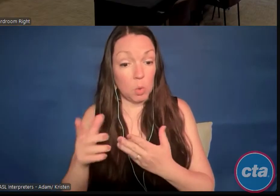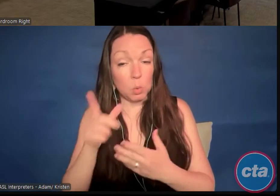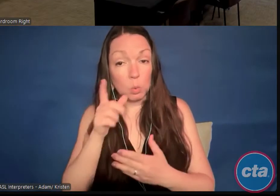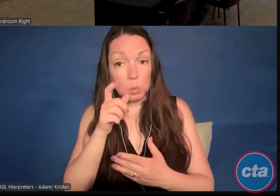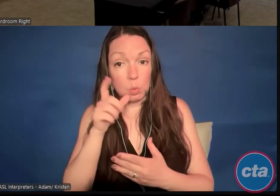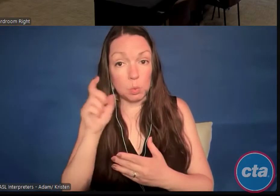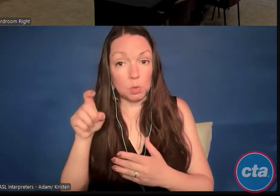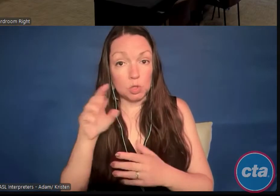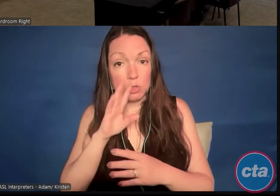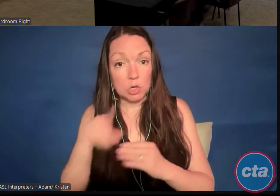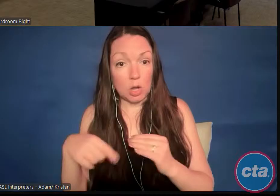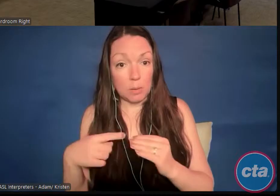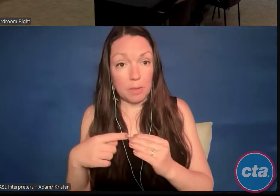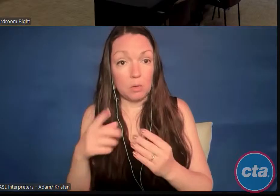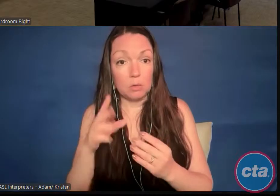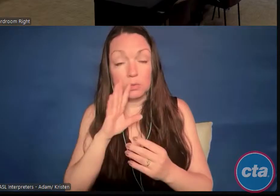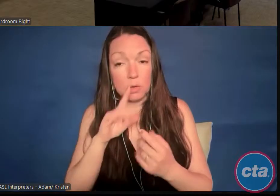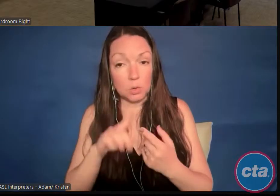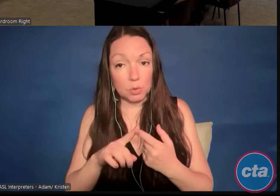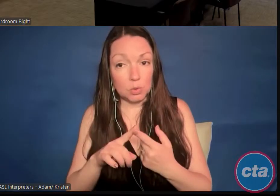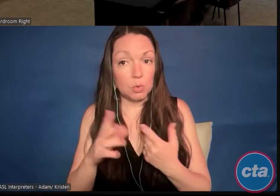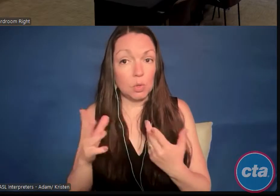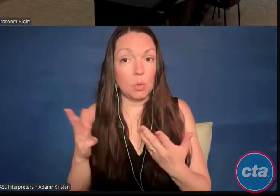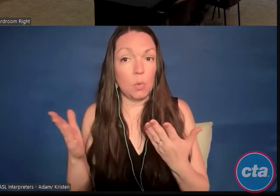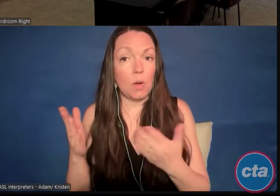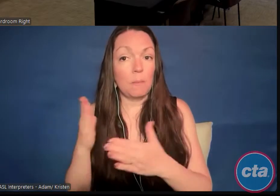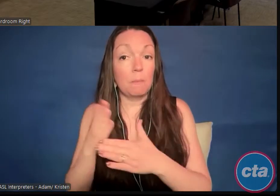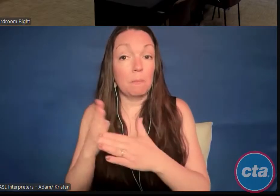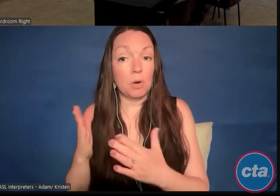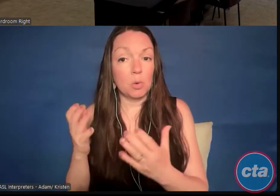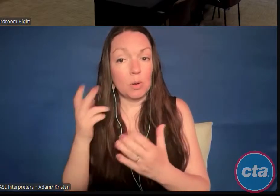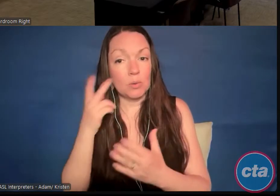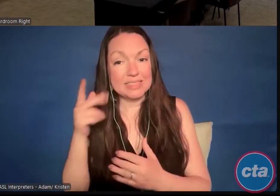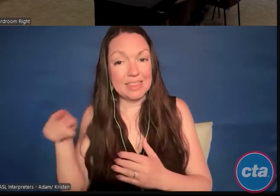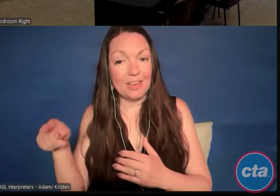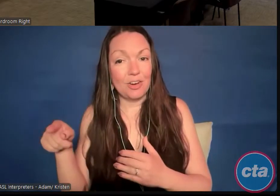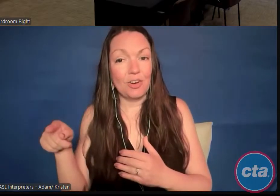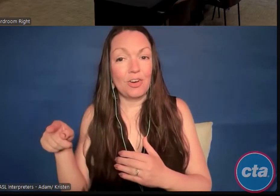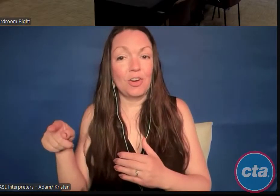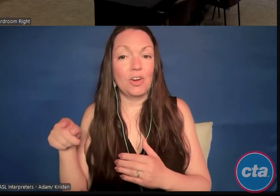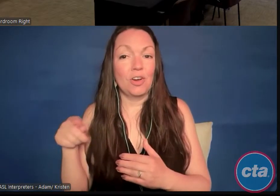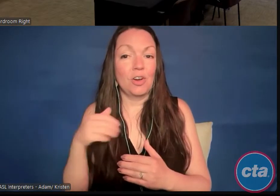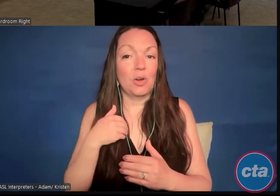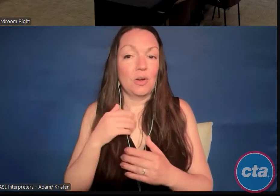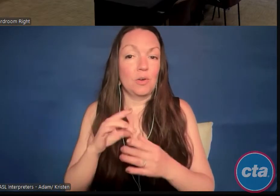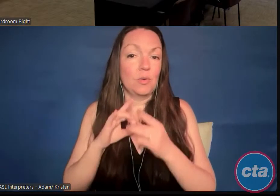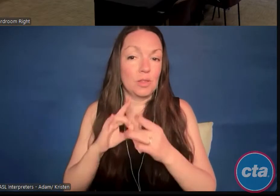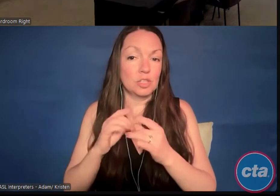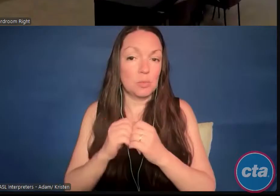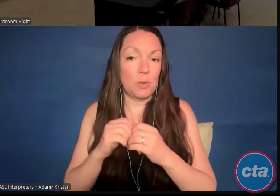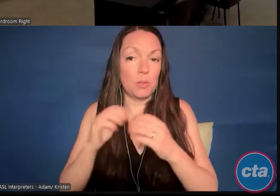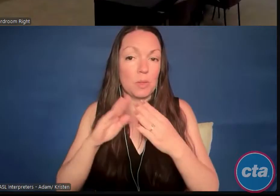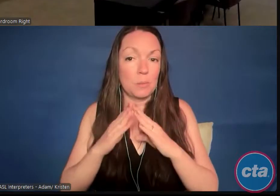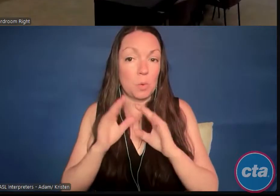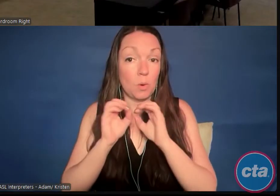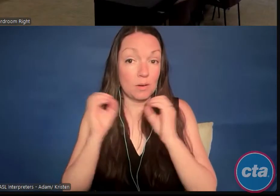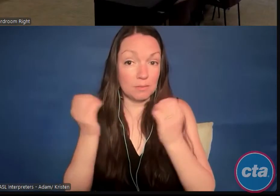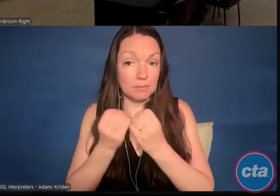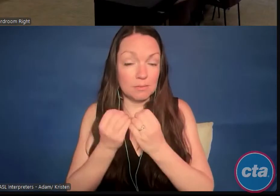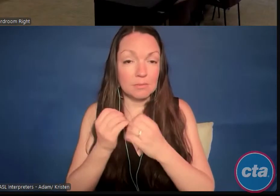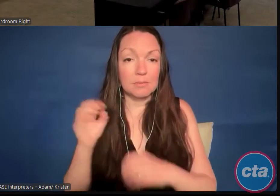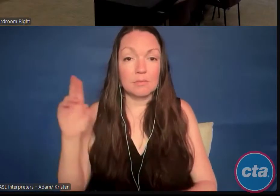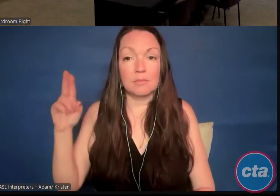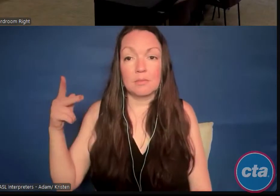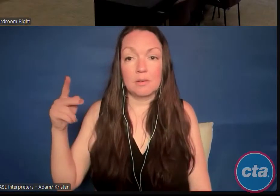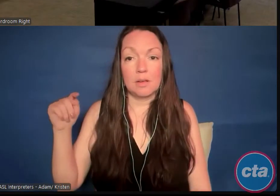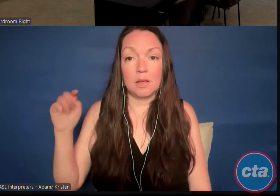What types of things do we want to see for programming? Who are our partners there? We've had relationships with community organizations. Uptown